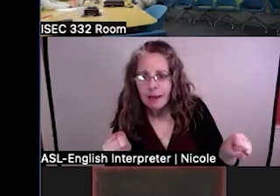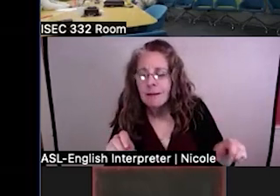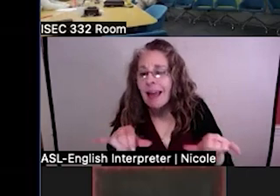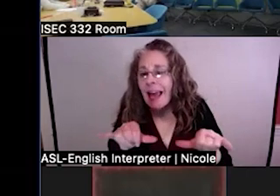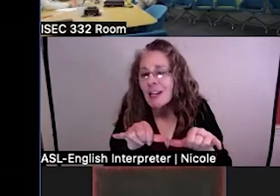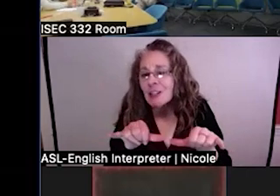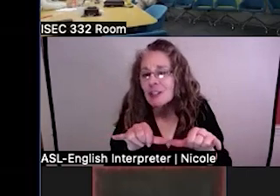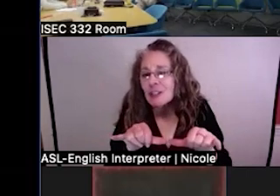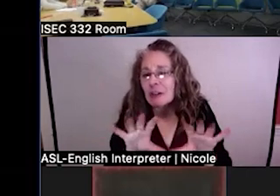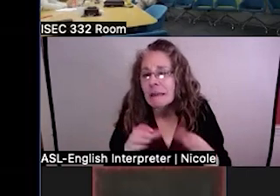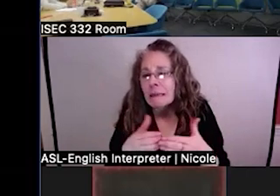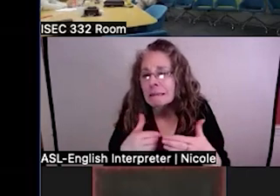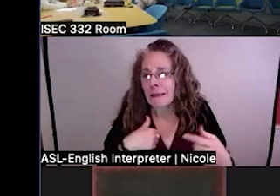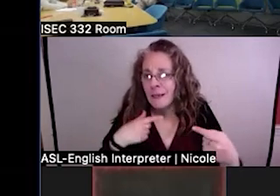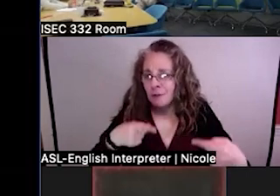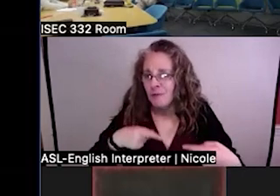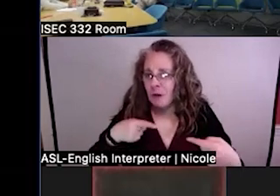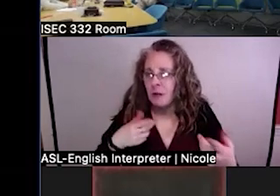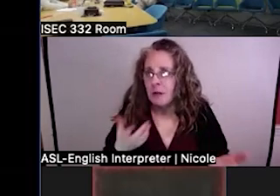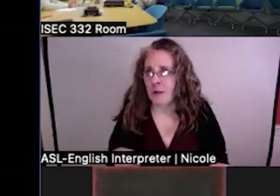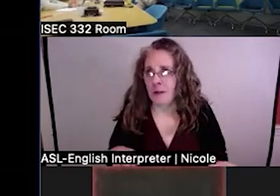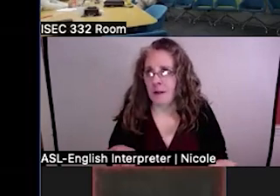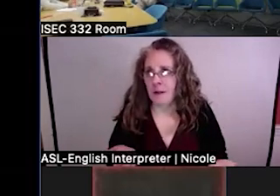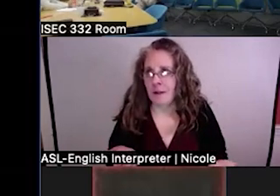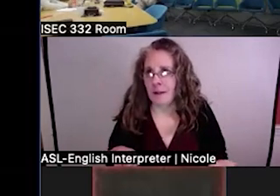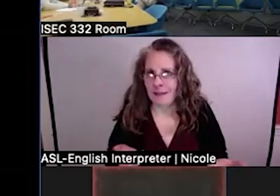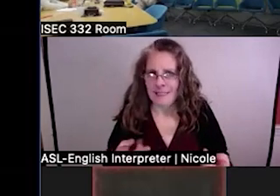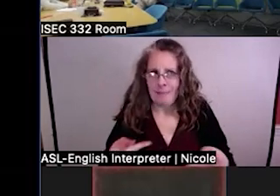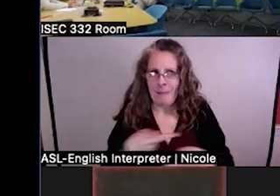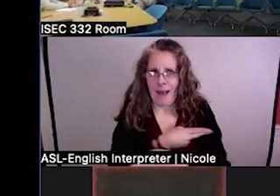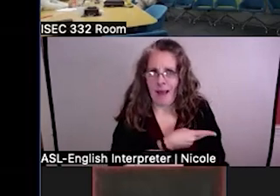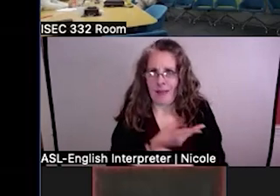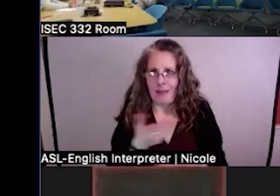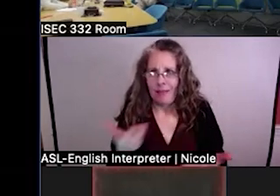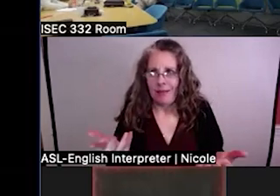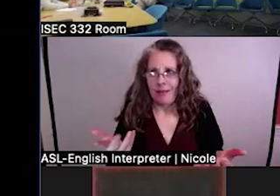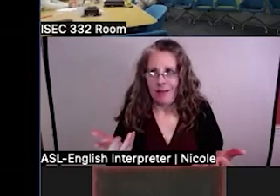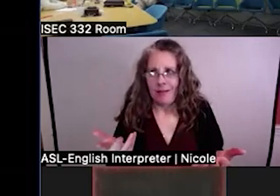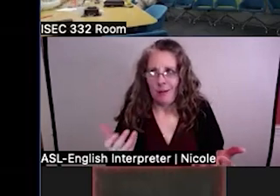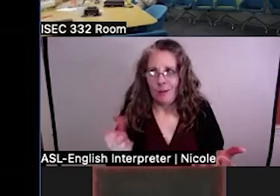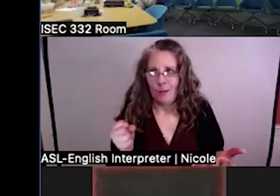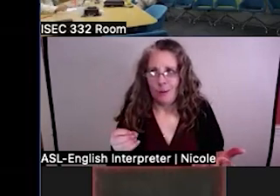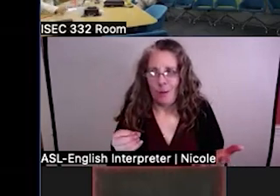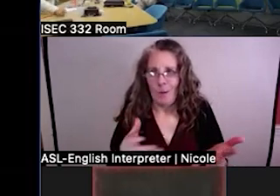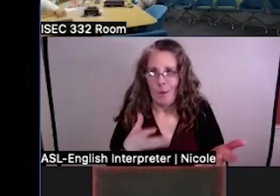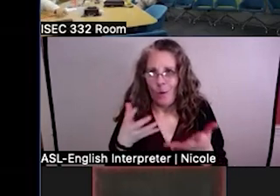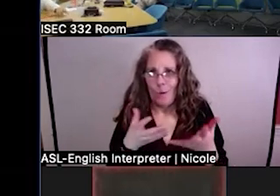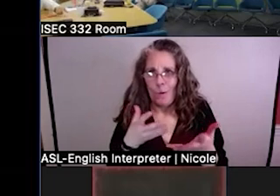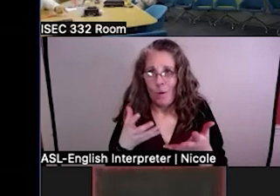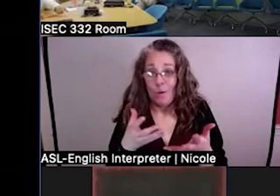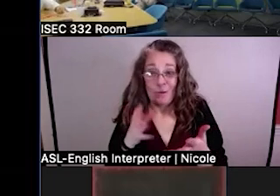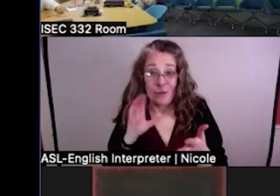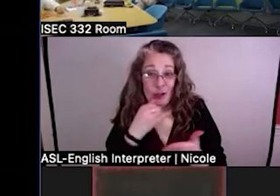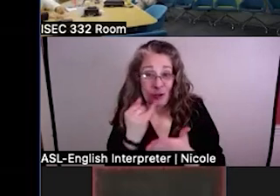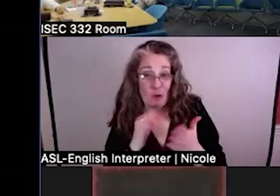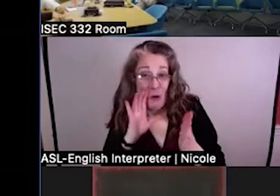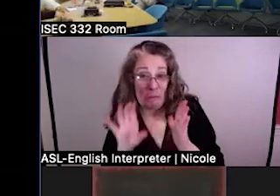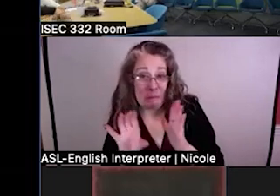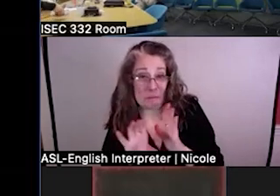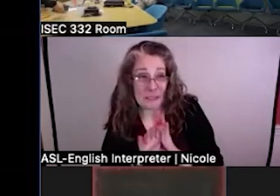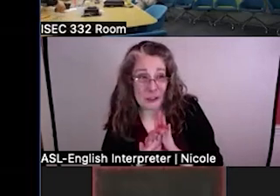class to okay, it's math. Yeah. You can draw a picture about math. I